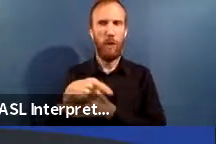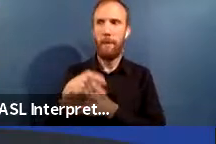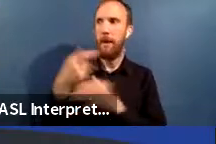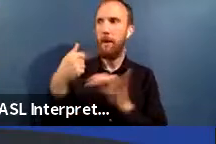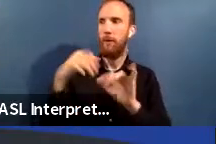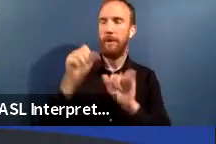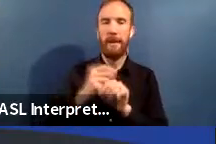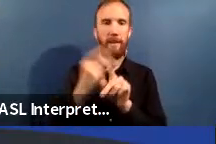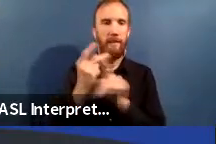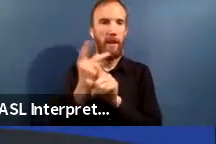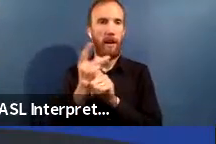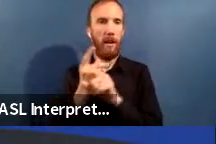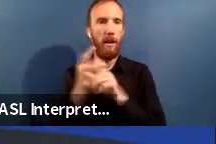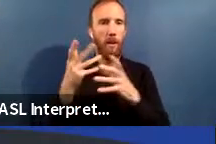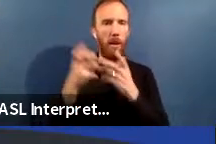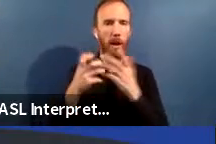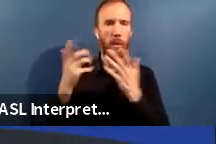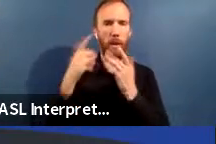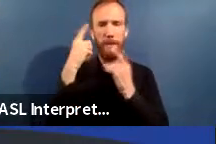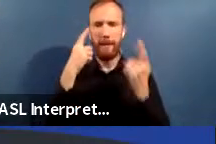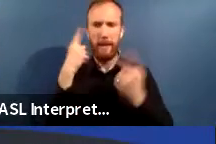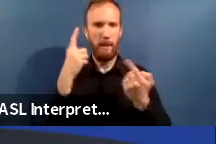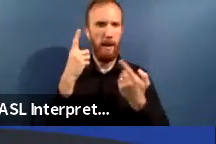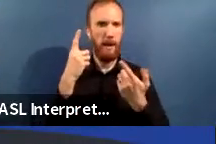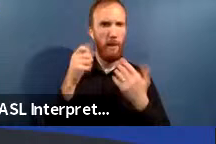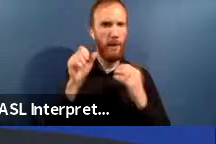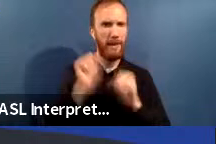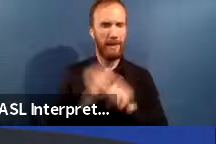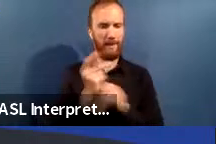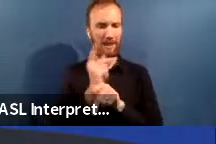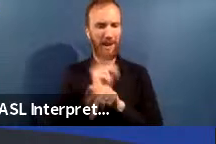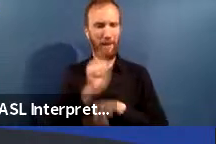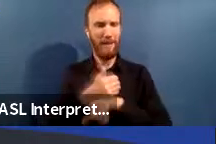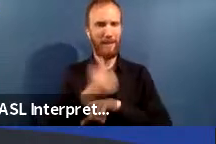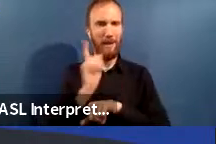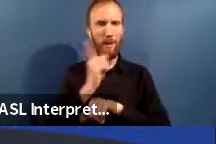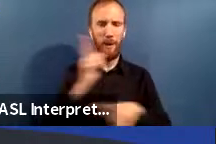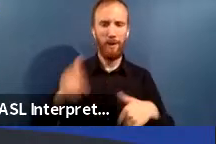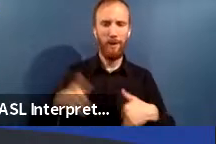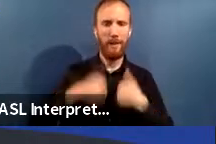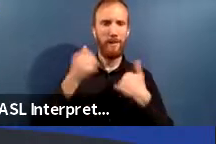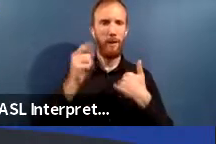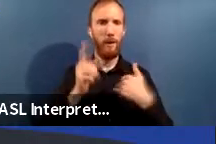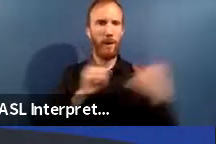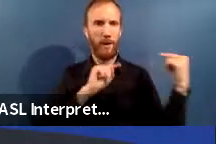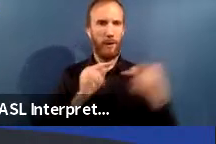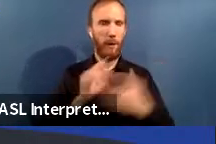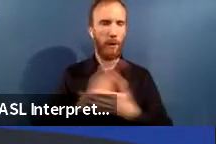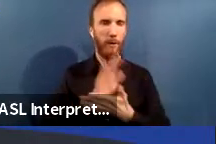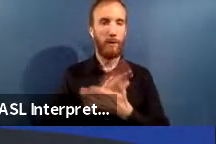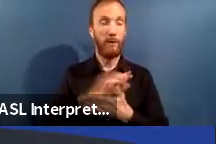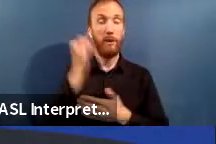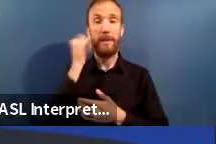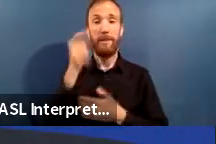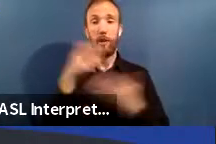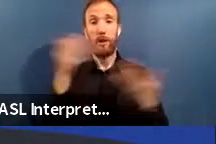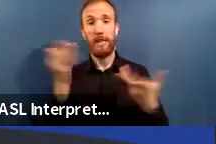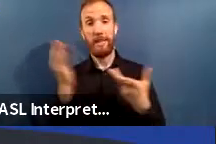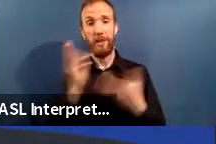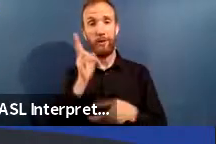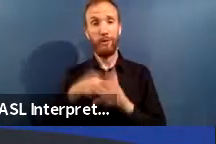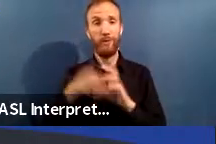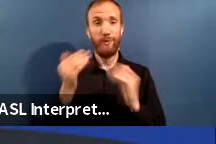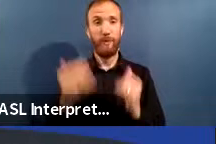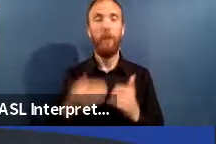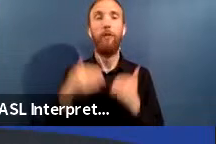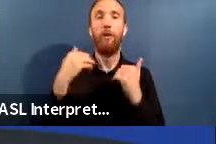based on where they live and where their students go to school. So please, even if you're with us, complete that survey. And if you're not with us,